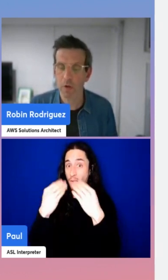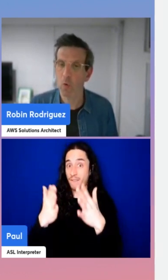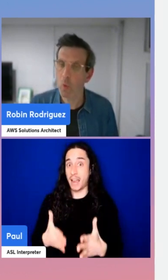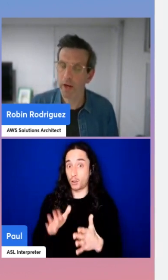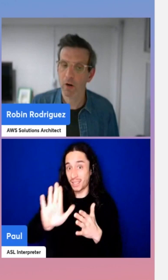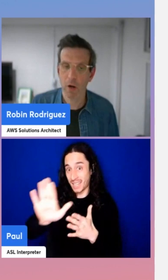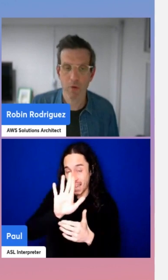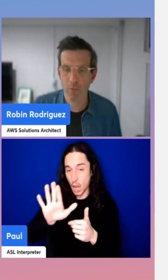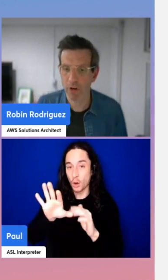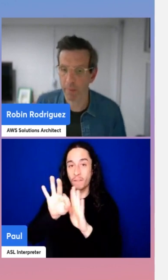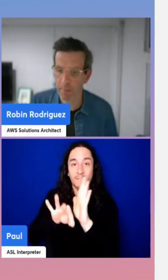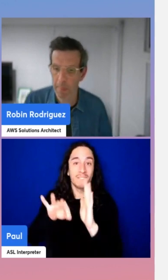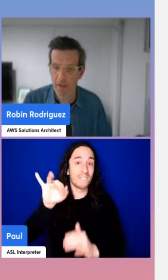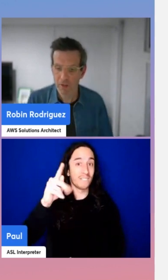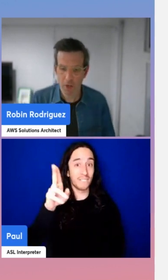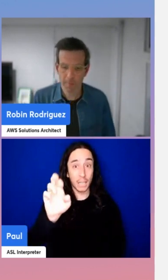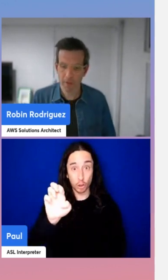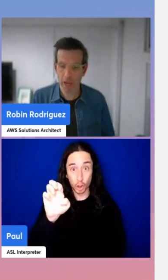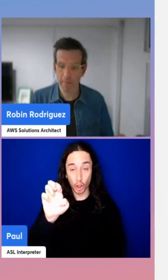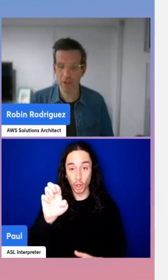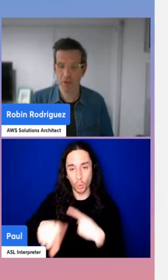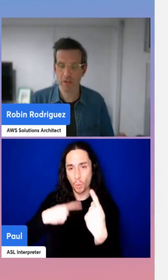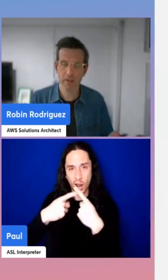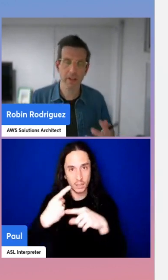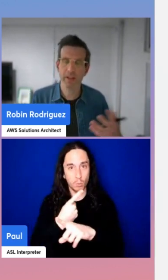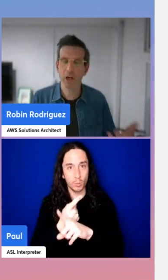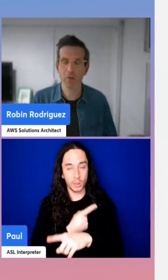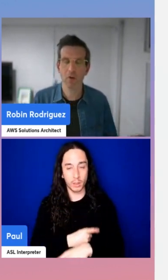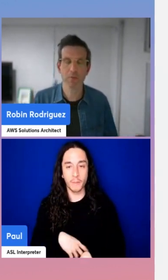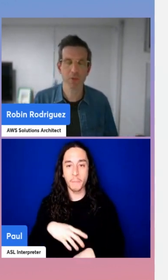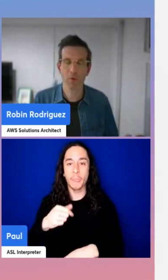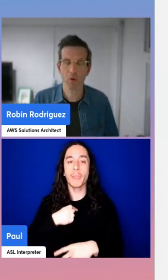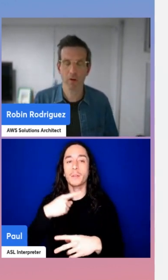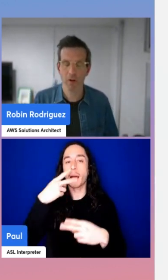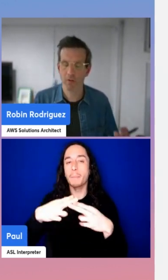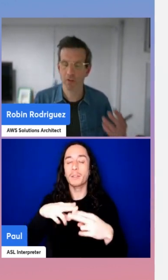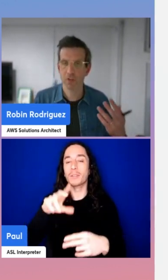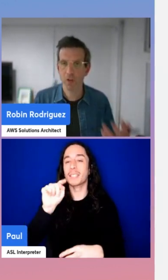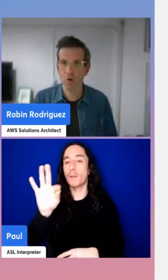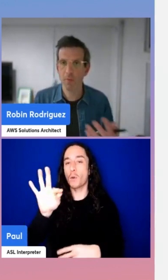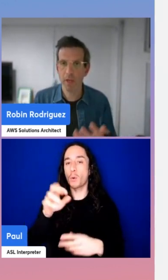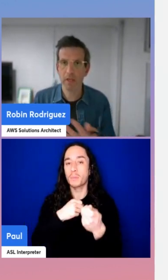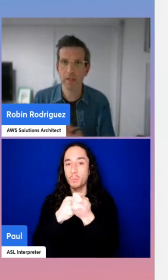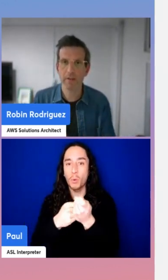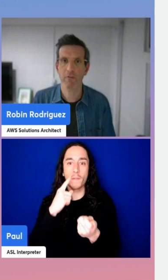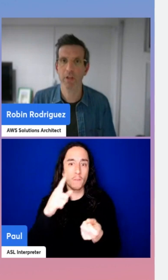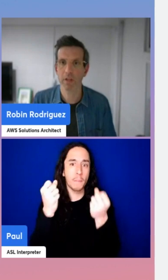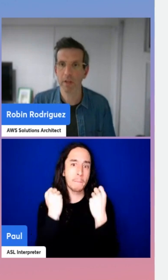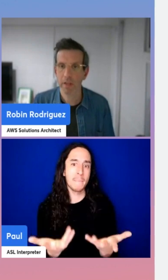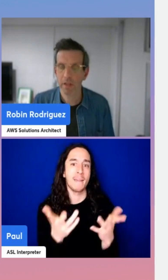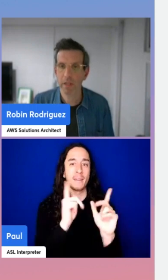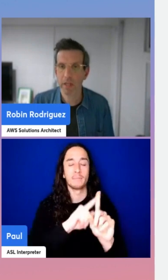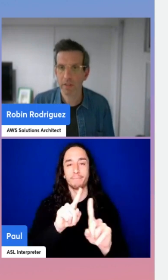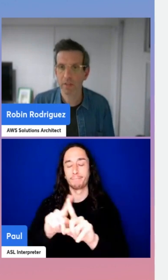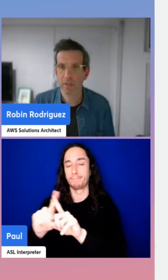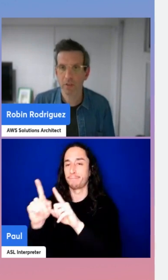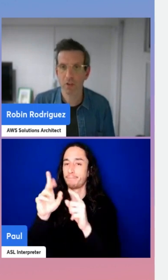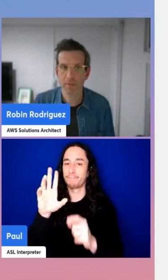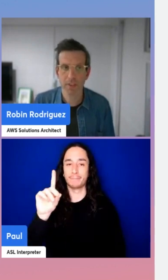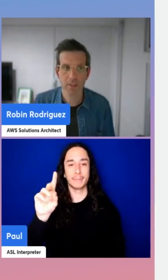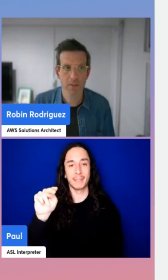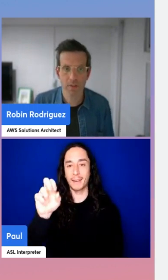features where appropriate. So I mentioned the Terraform support for so many different